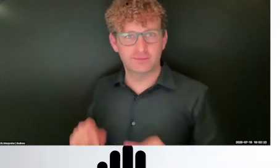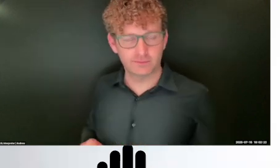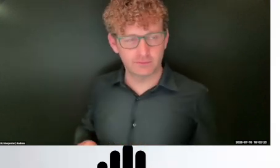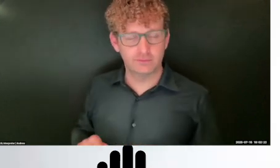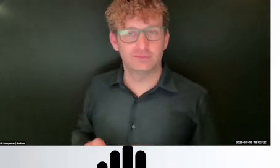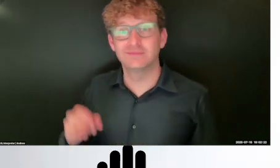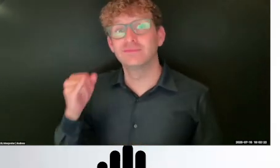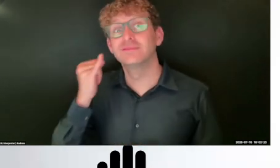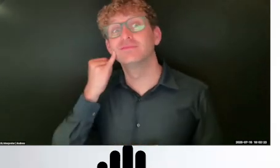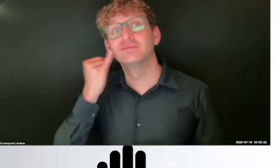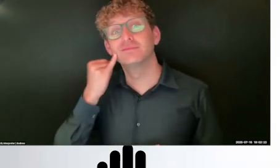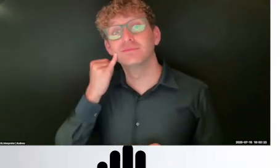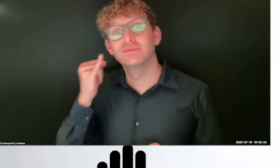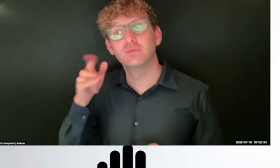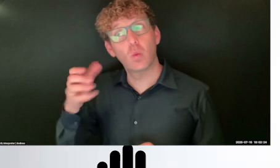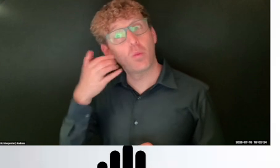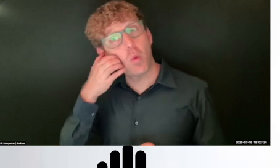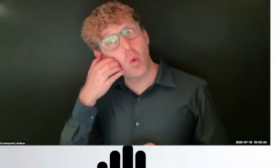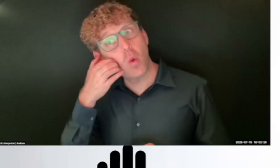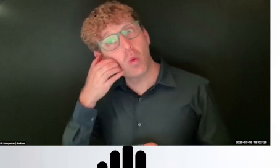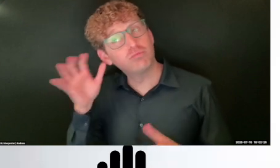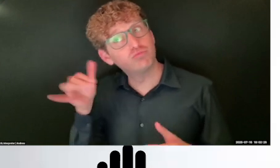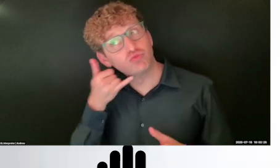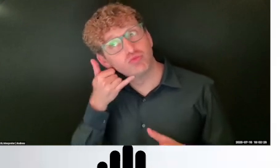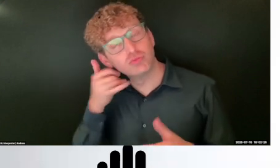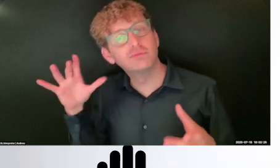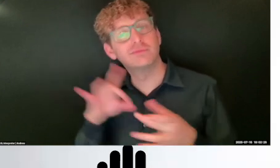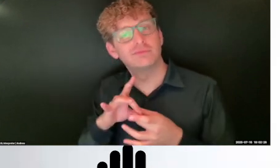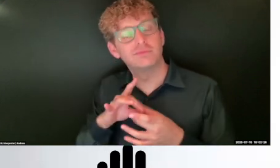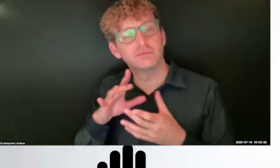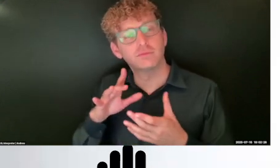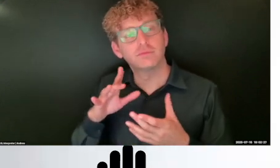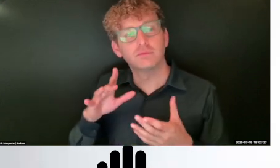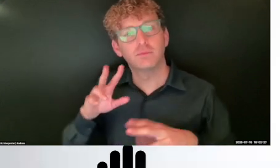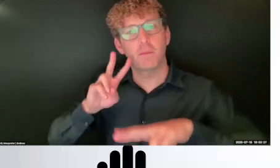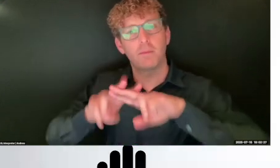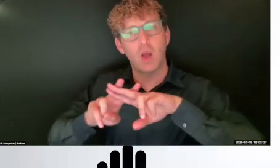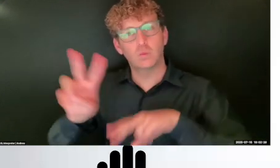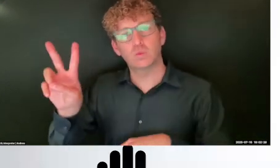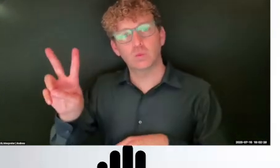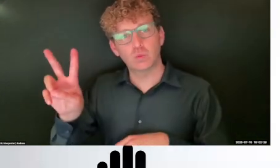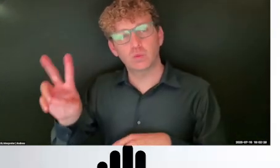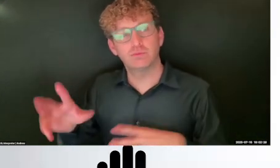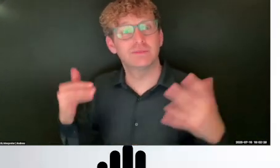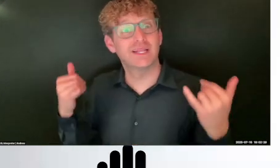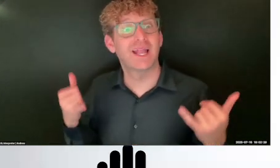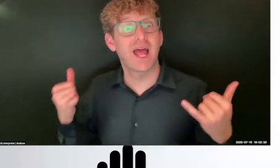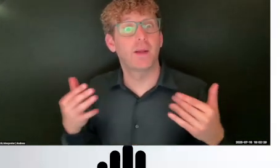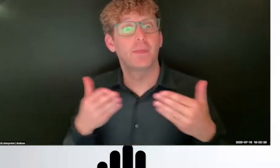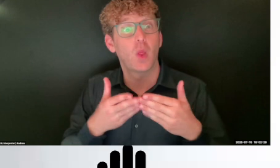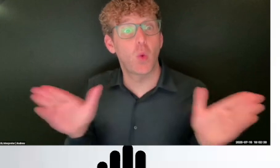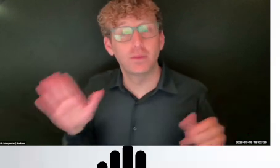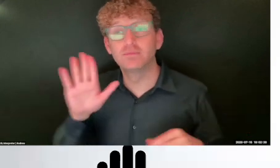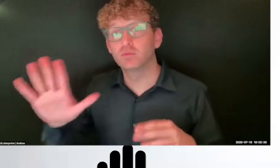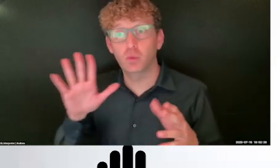#2 to raise your hand. Once your line is open, state your name and affiliation if you have